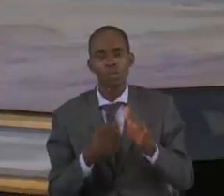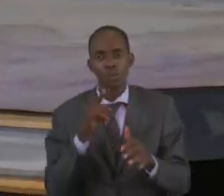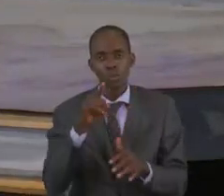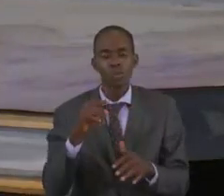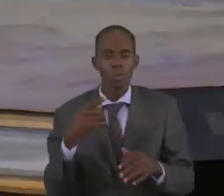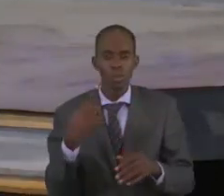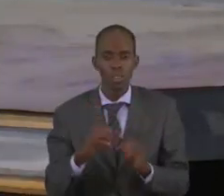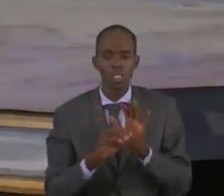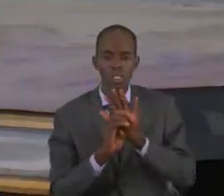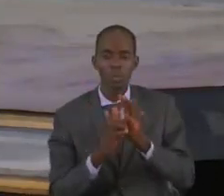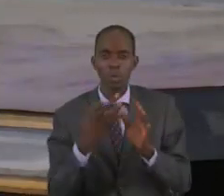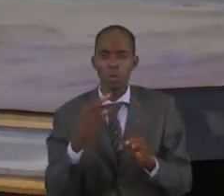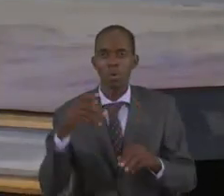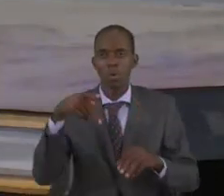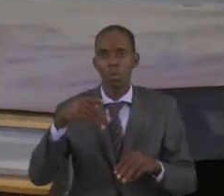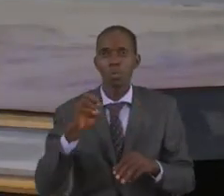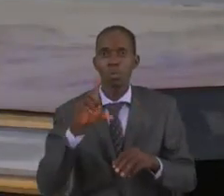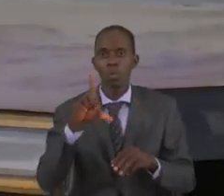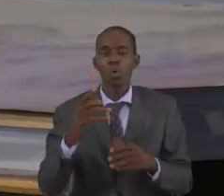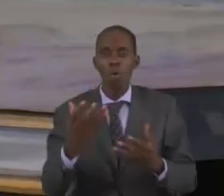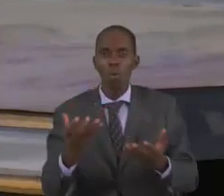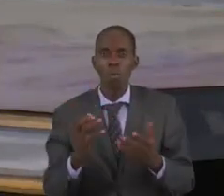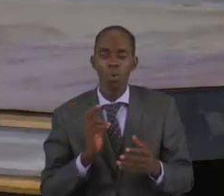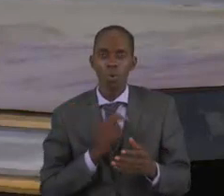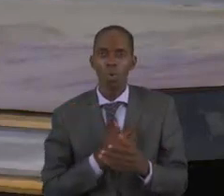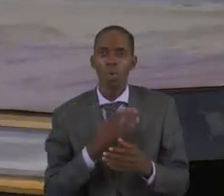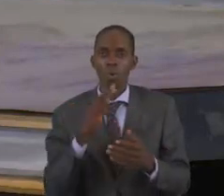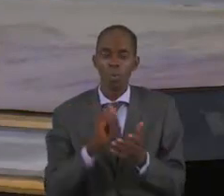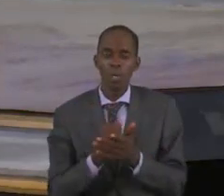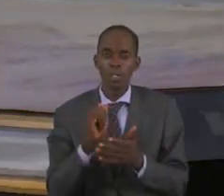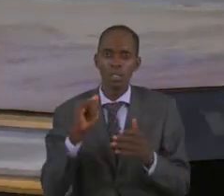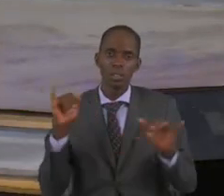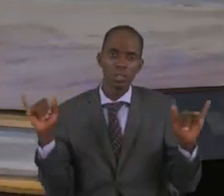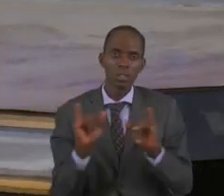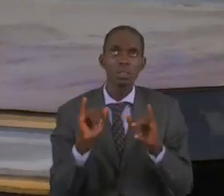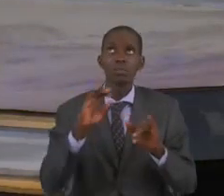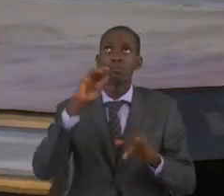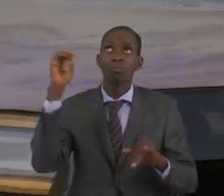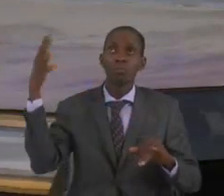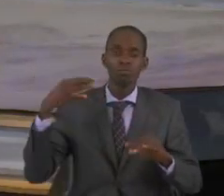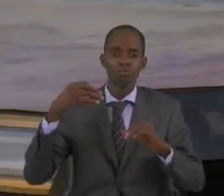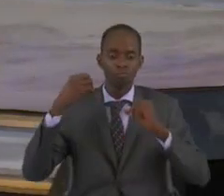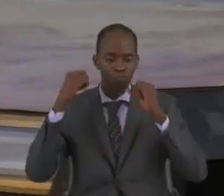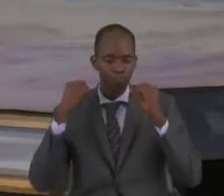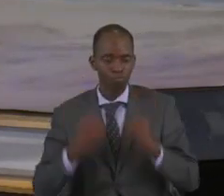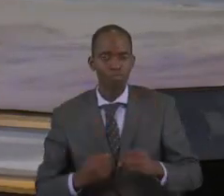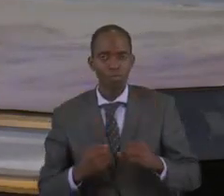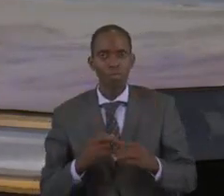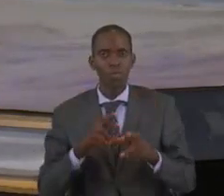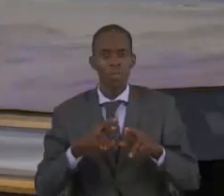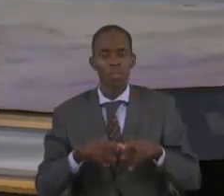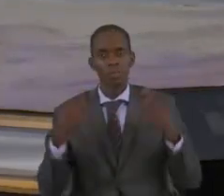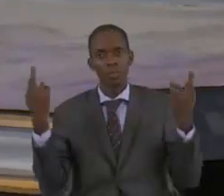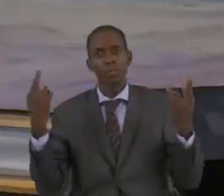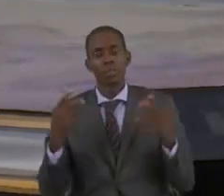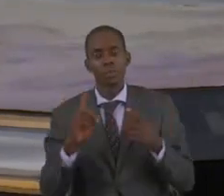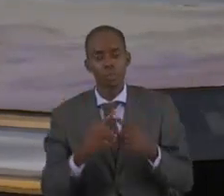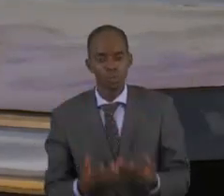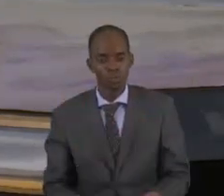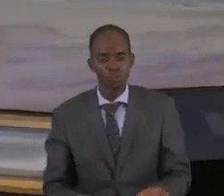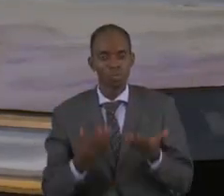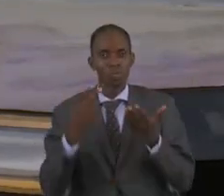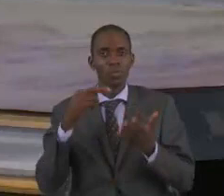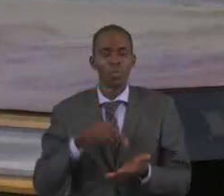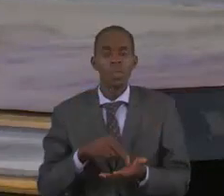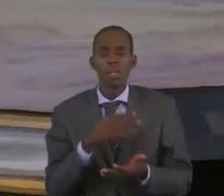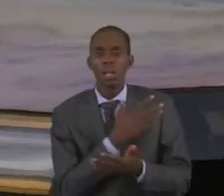the apostle, and he wants us by that same grace, in that same strength, in that same revelation, to rise up and to